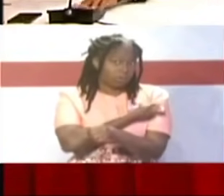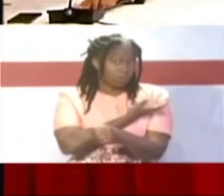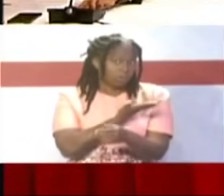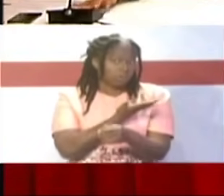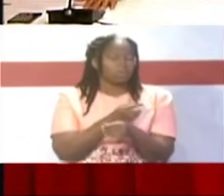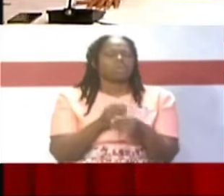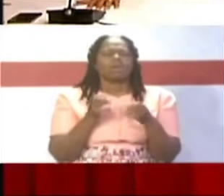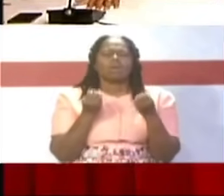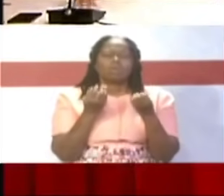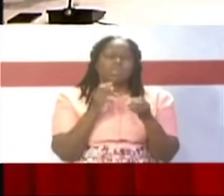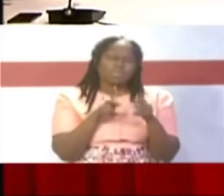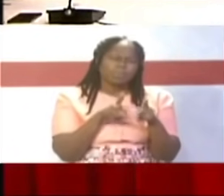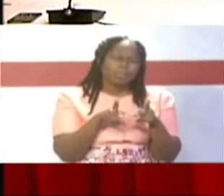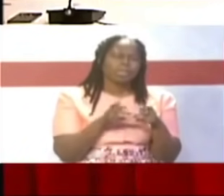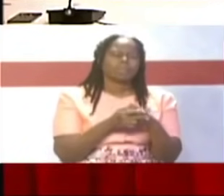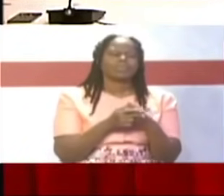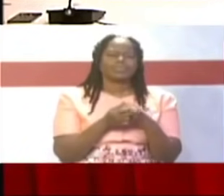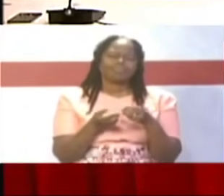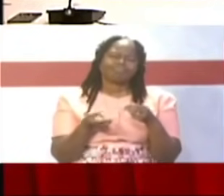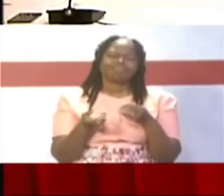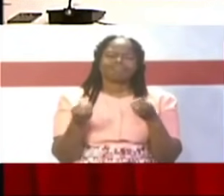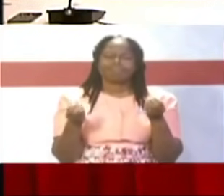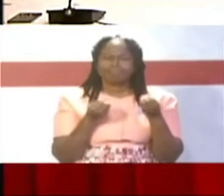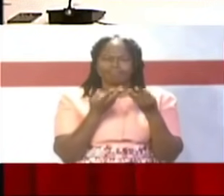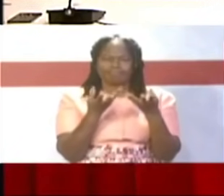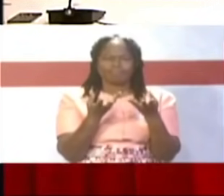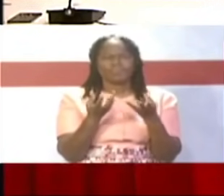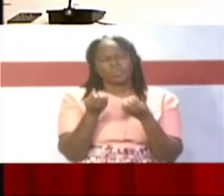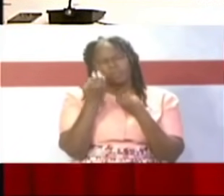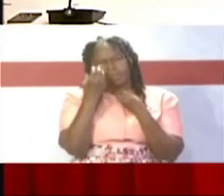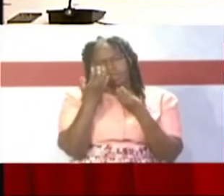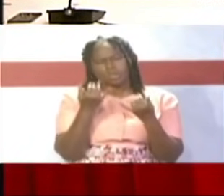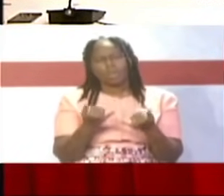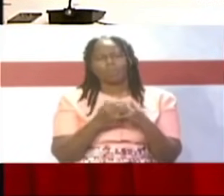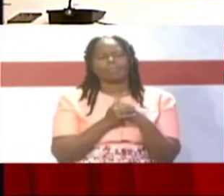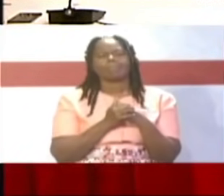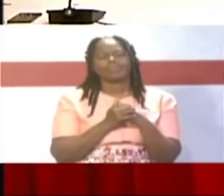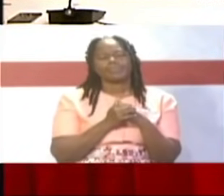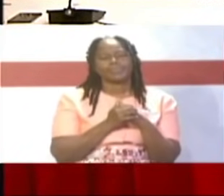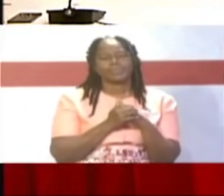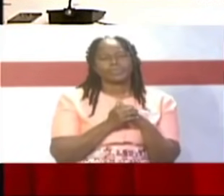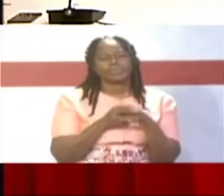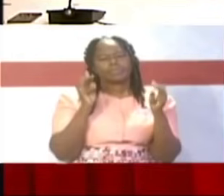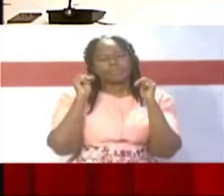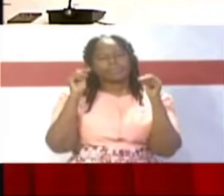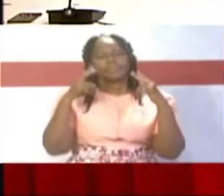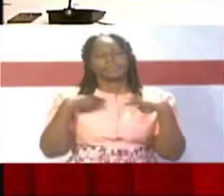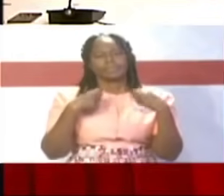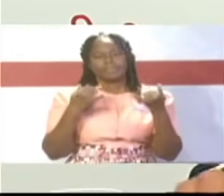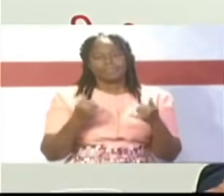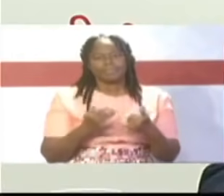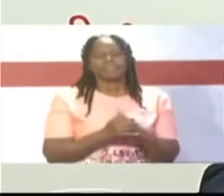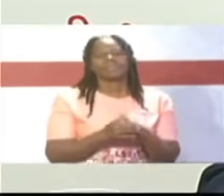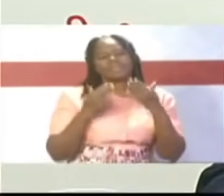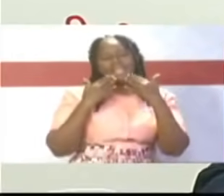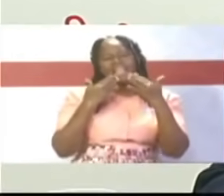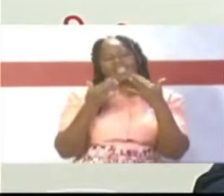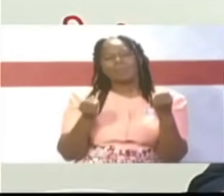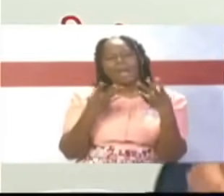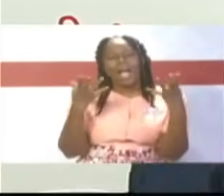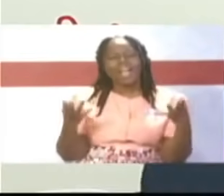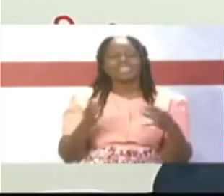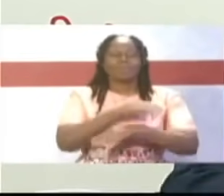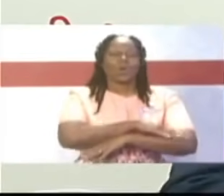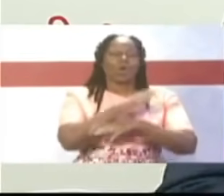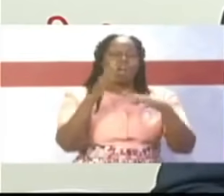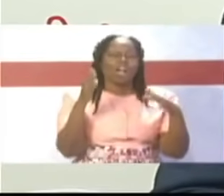this morning and an update on the vaccination protocol development. We go to the Minister of Health. Thank you very much, Candice. Good morning